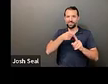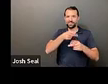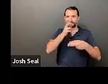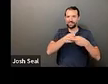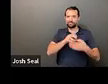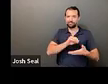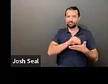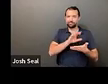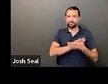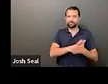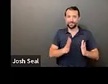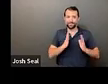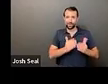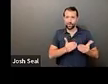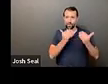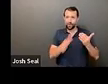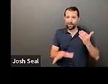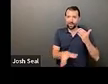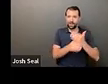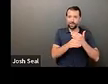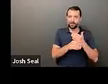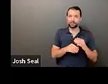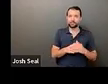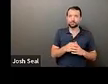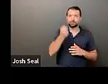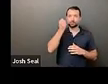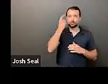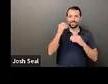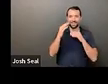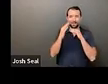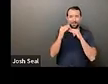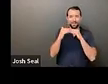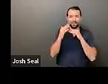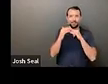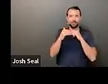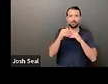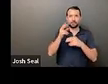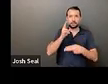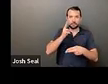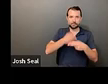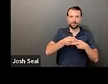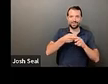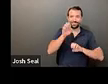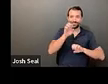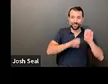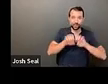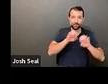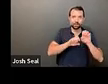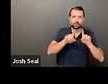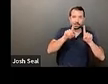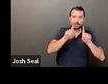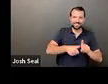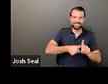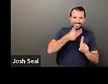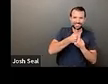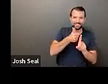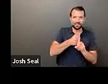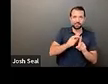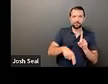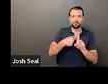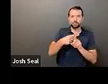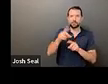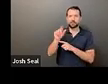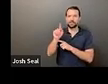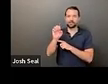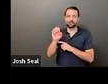our purposes, that's what we look for. Okay. So you can see that that's how this looks all the way